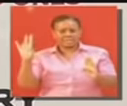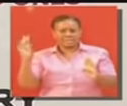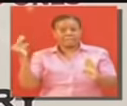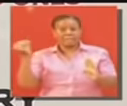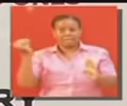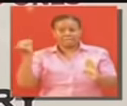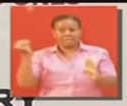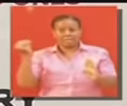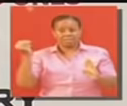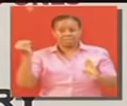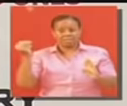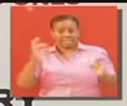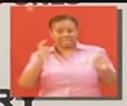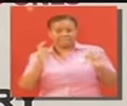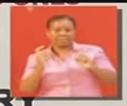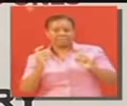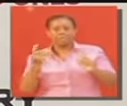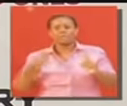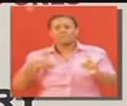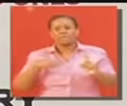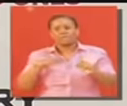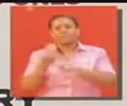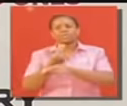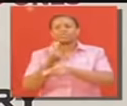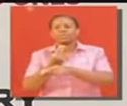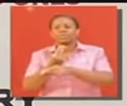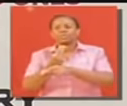spent so far $79 million of that